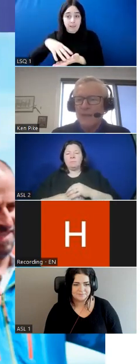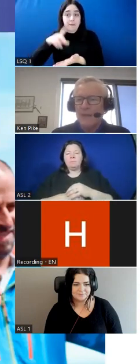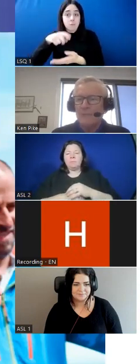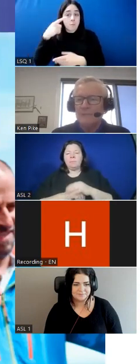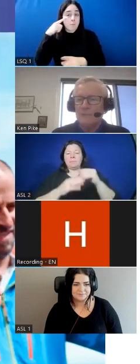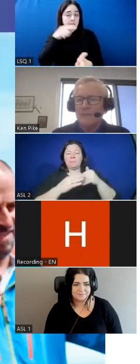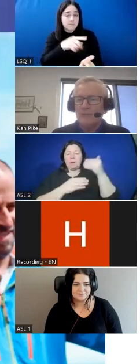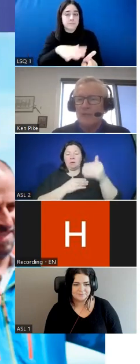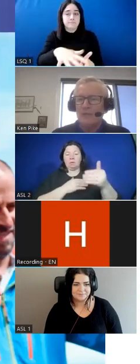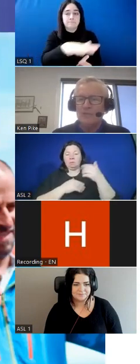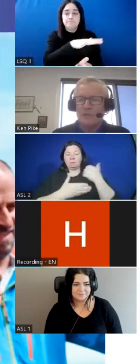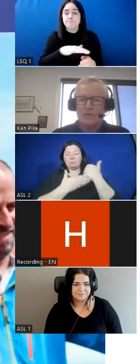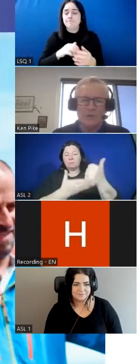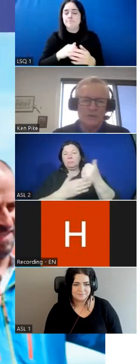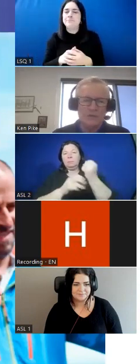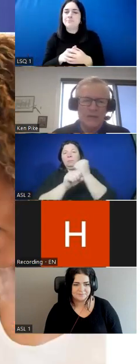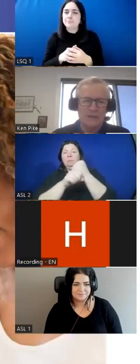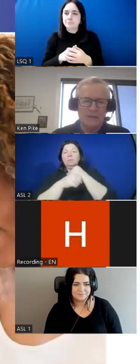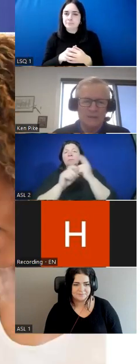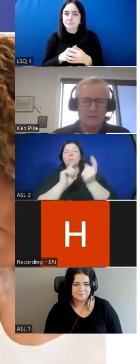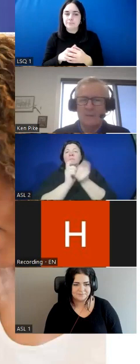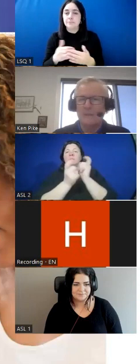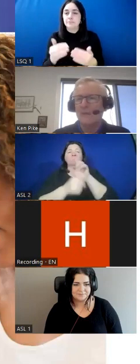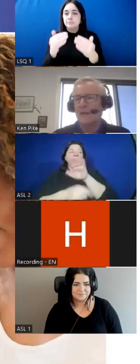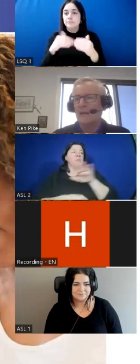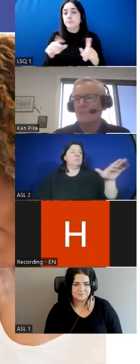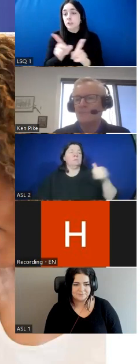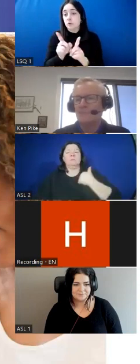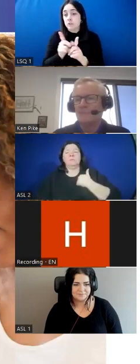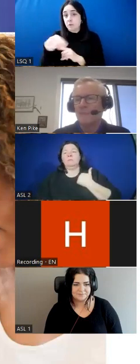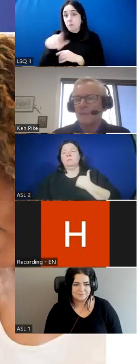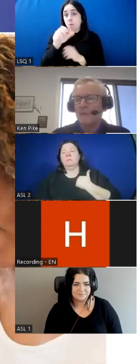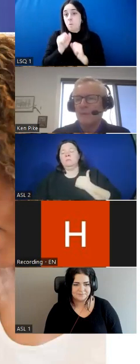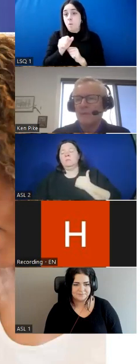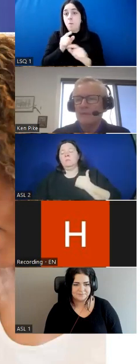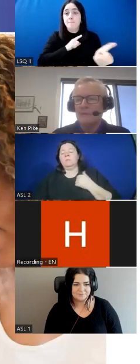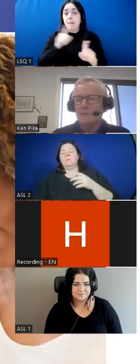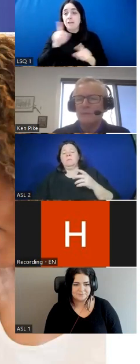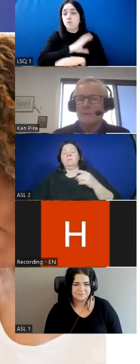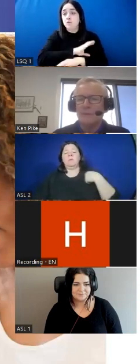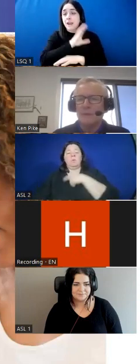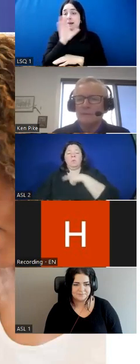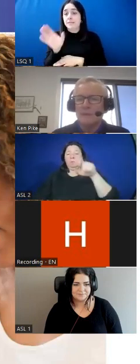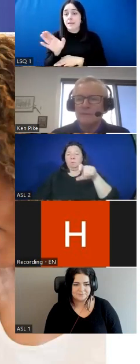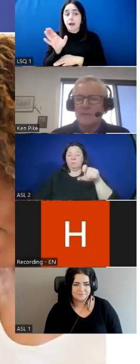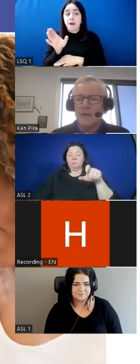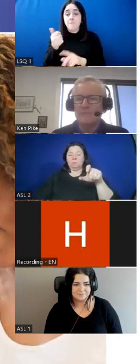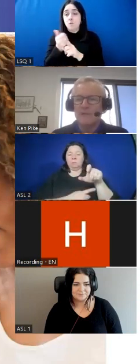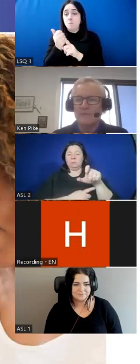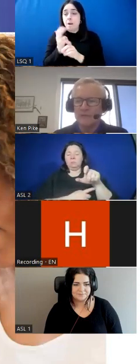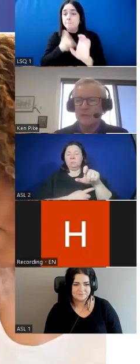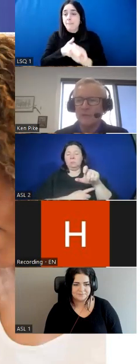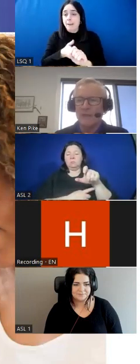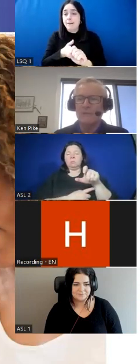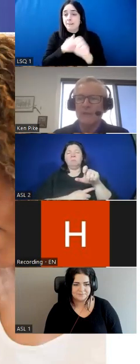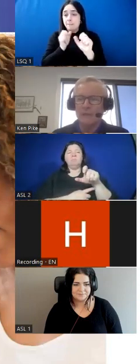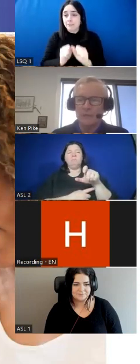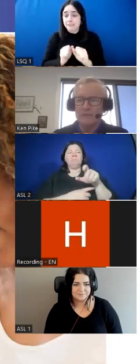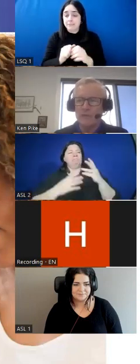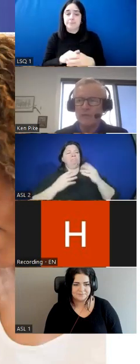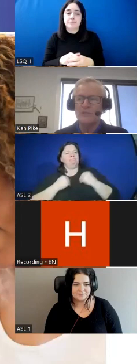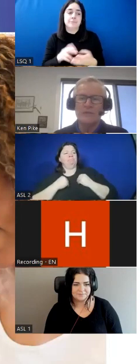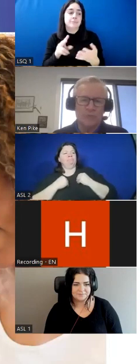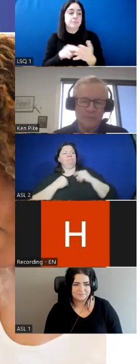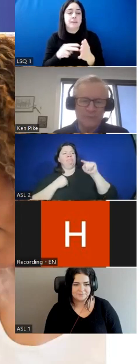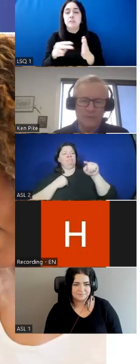Next, you can help to make change across Canada. We need to adopt a federal health